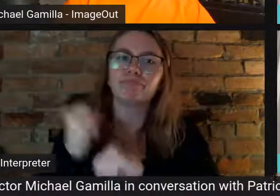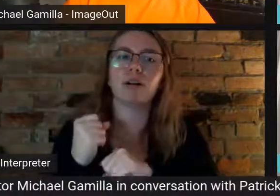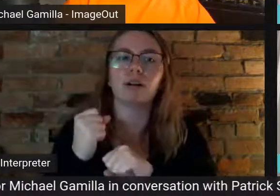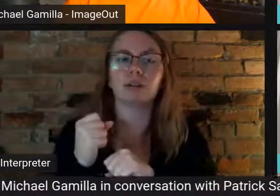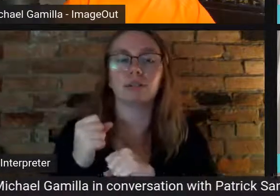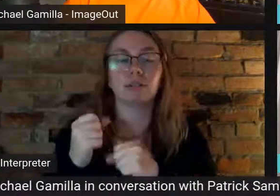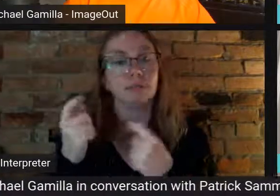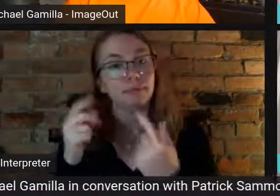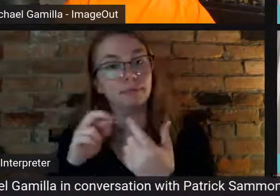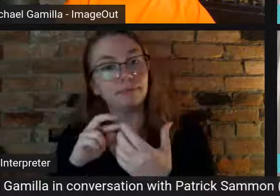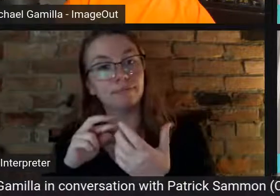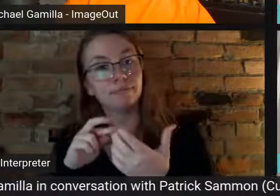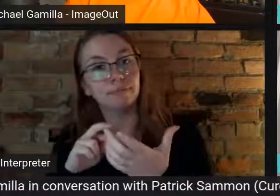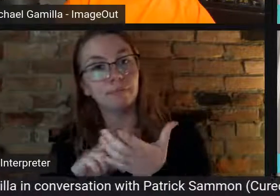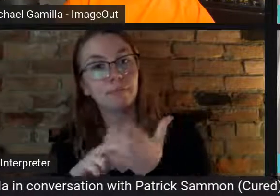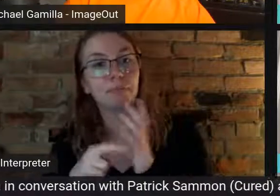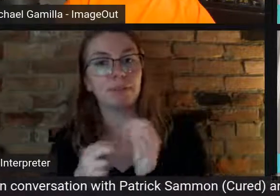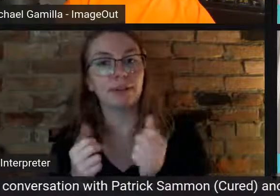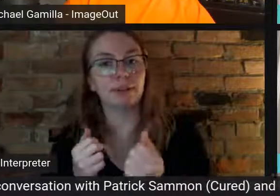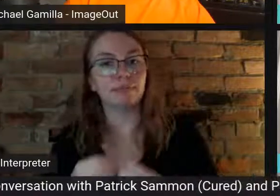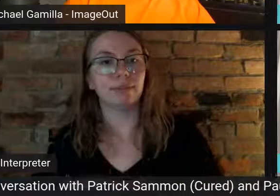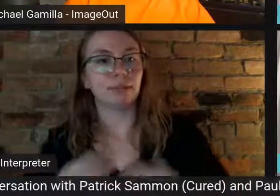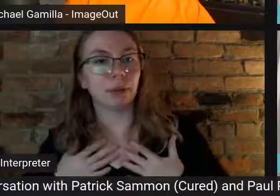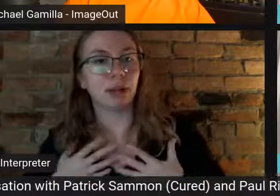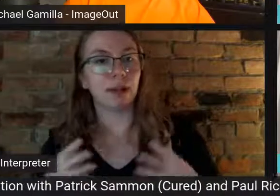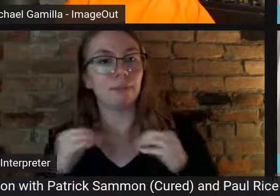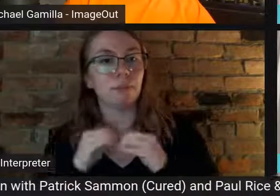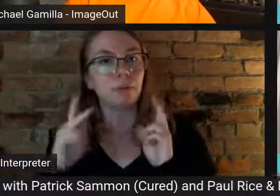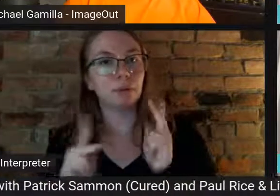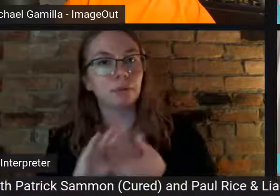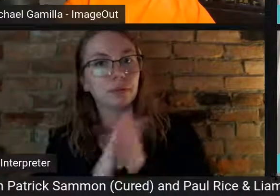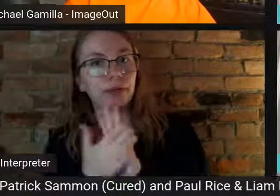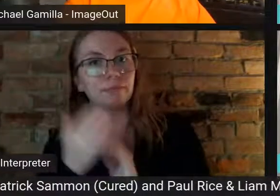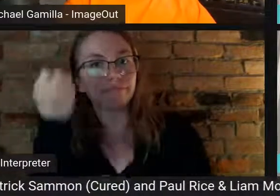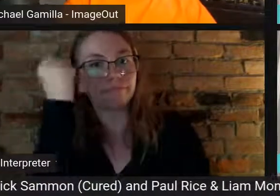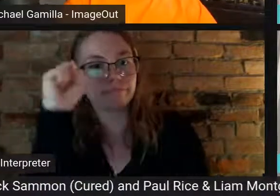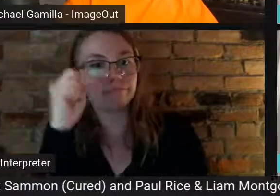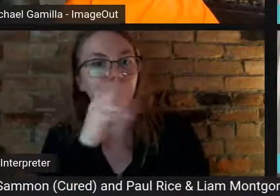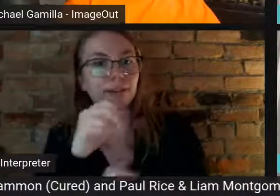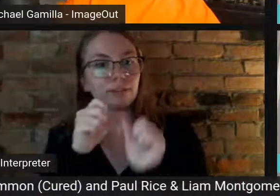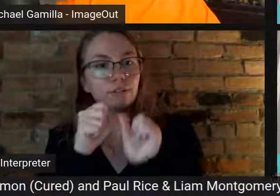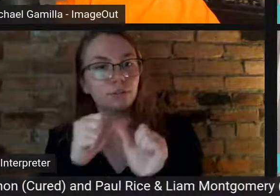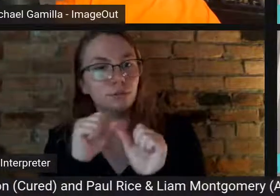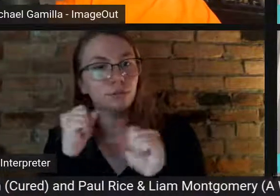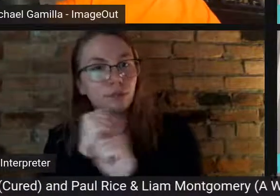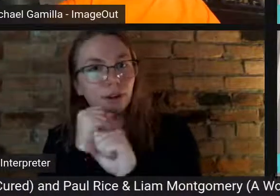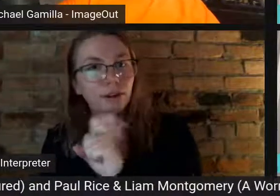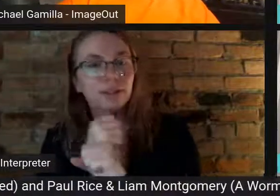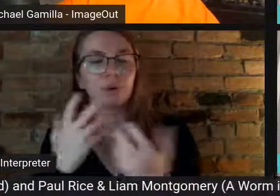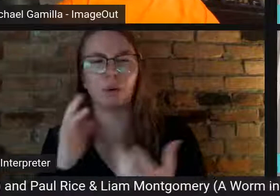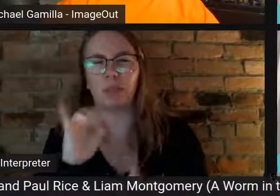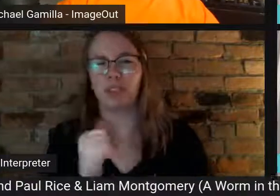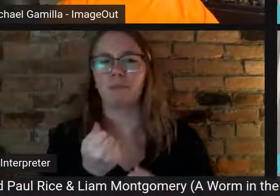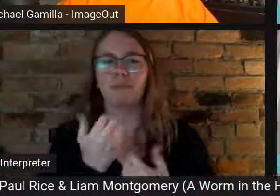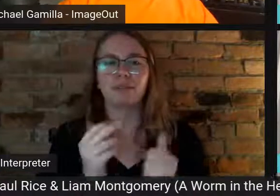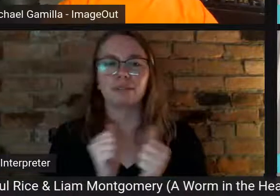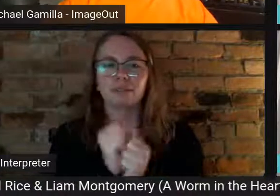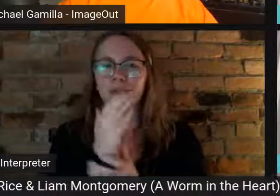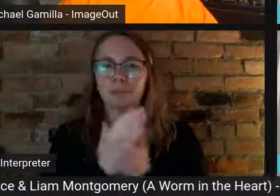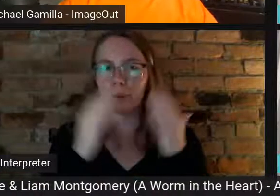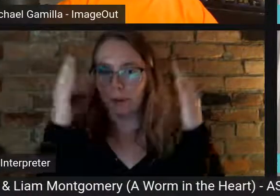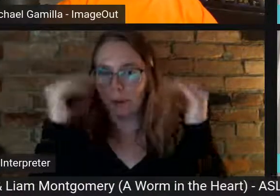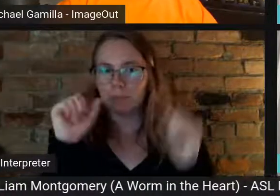generation of activists to come up and fight. And I think that's one thing that also gives me hope, is that yes, sometimes it